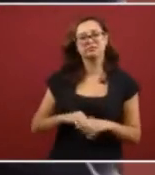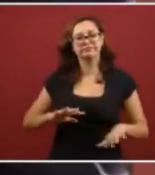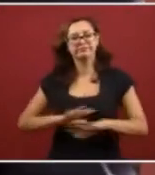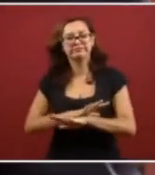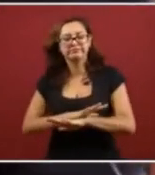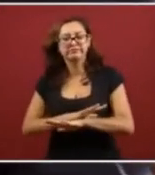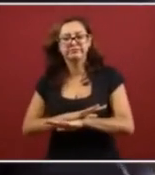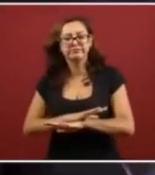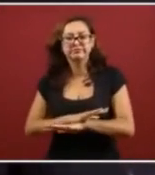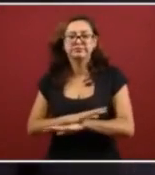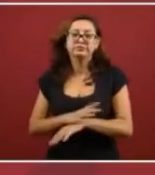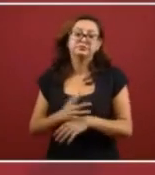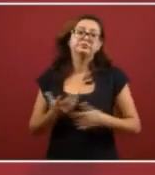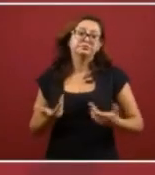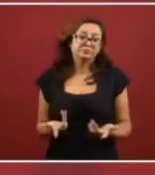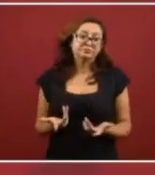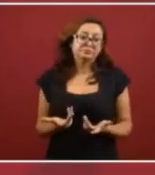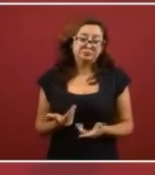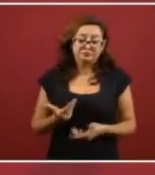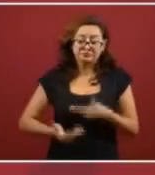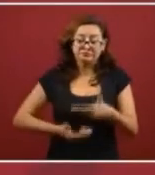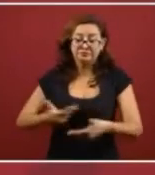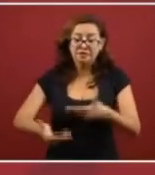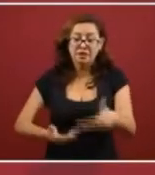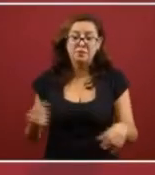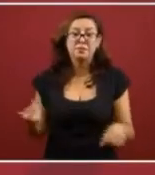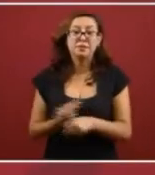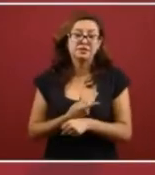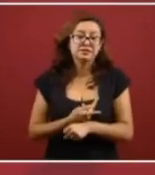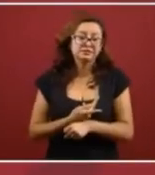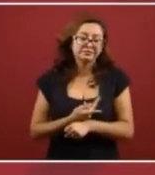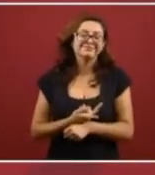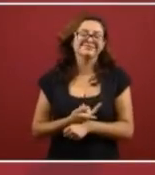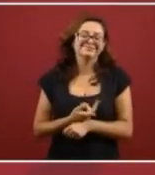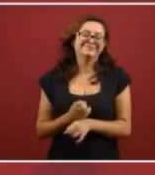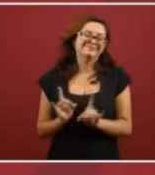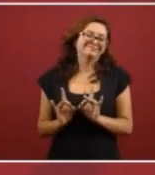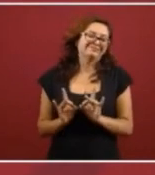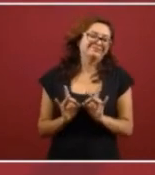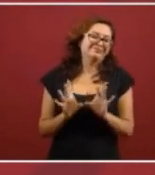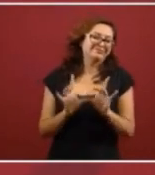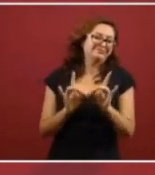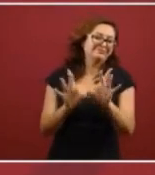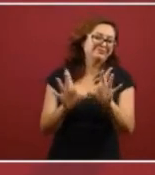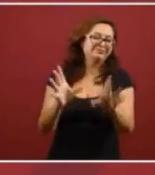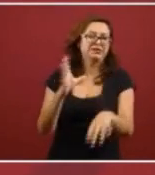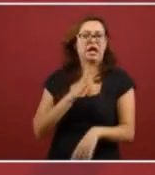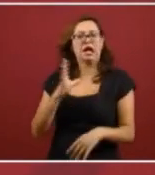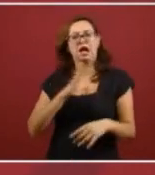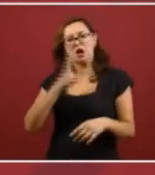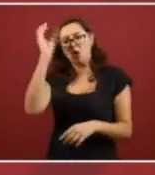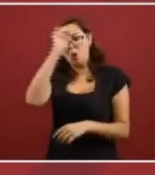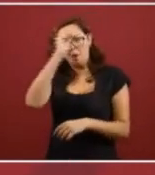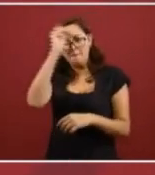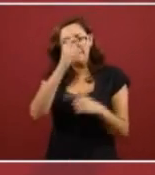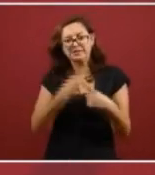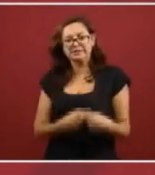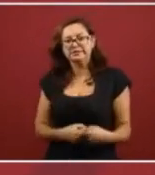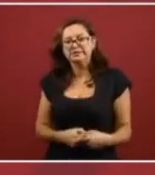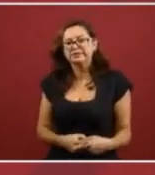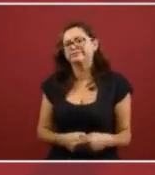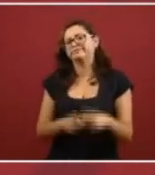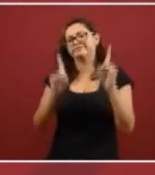in regimen. Pues, a que so this haya has to do with puntos de vista, different points of